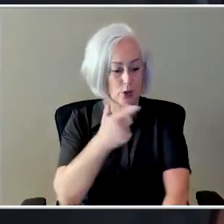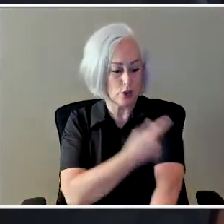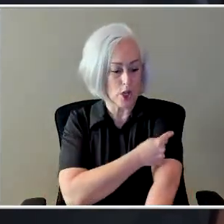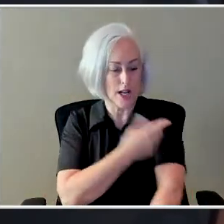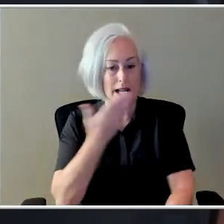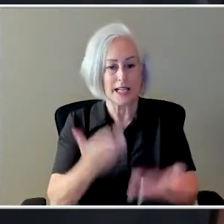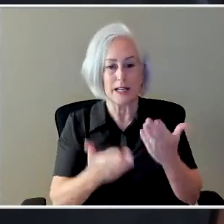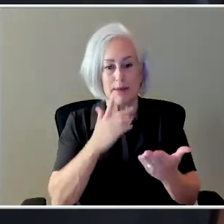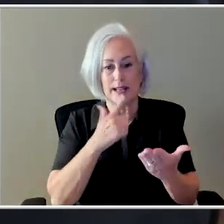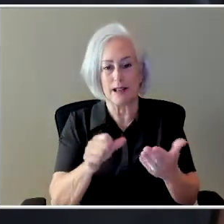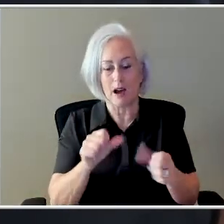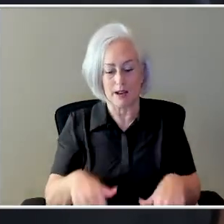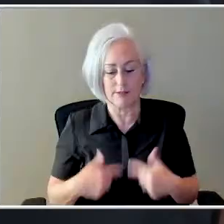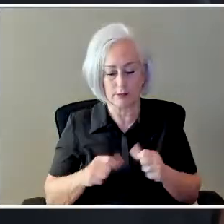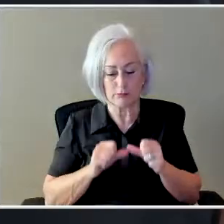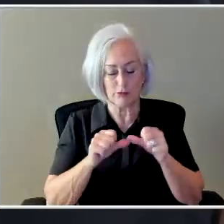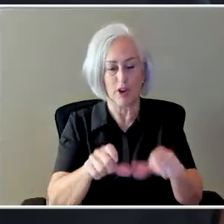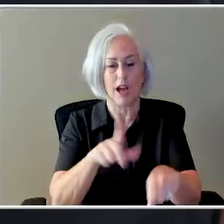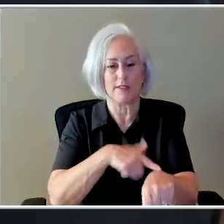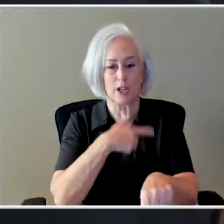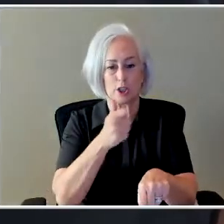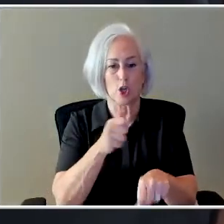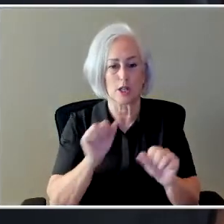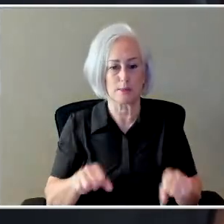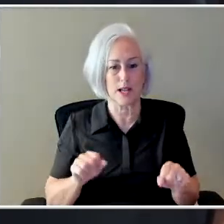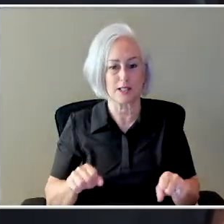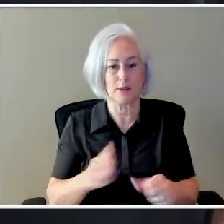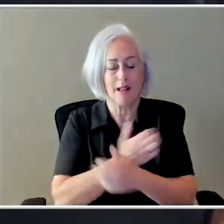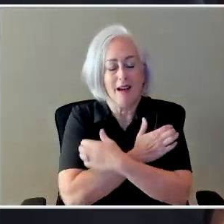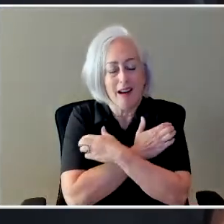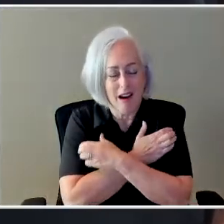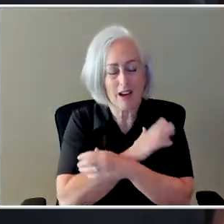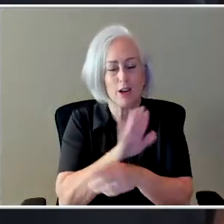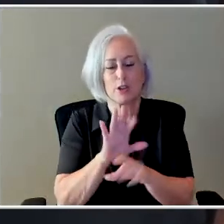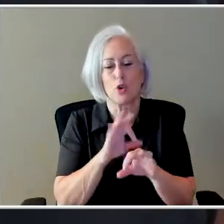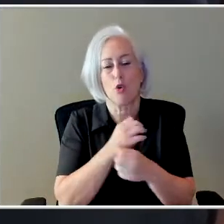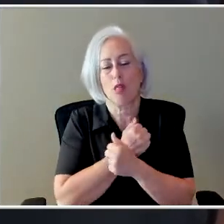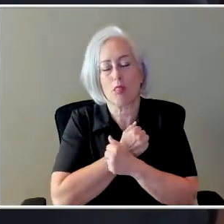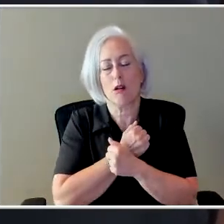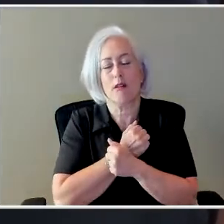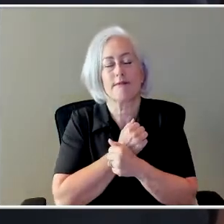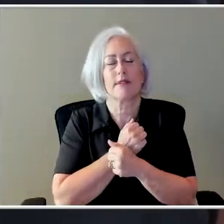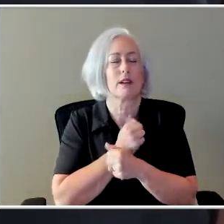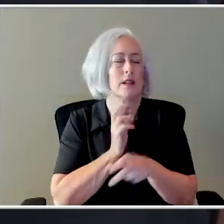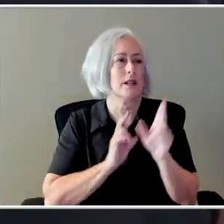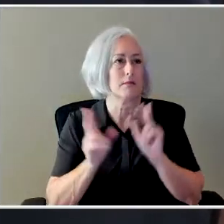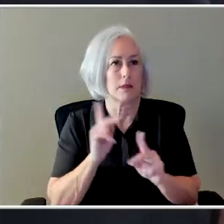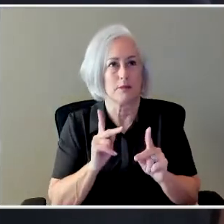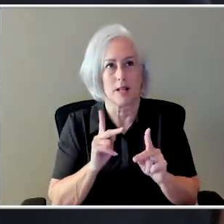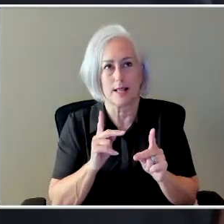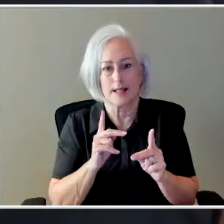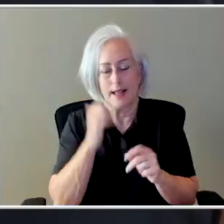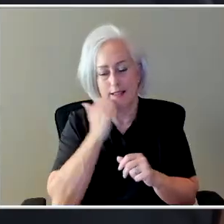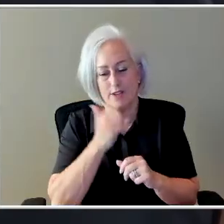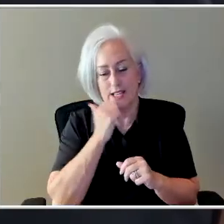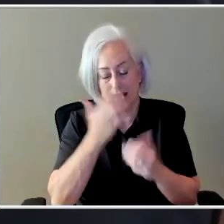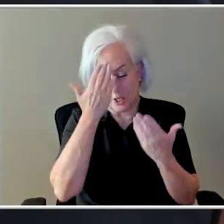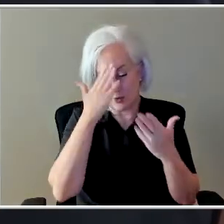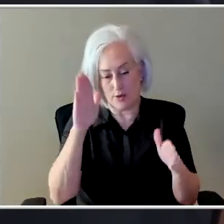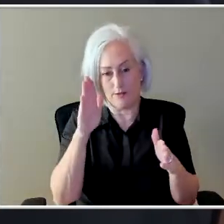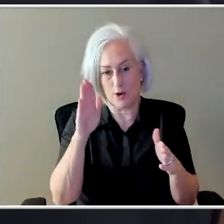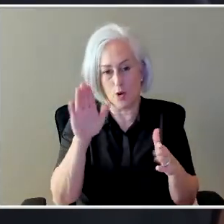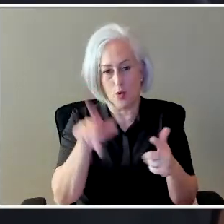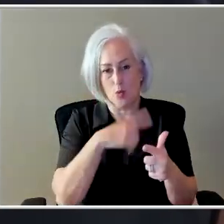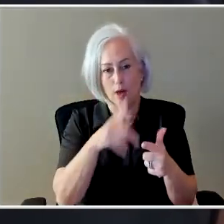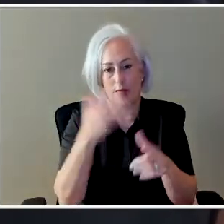And just hug your loved ones every day. Tell them how much you love them, because you never know when the last day is going to be. And literally,